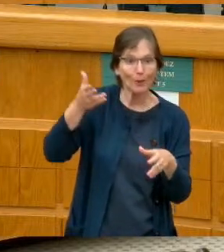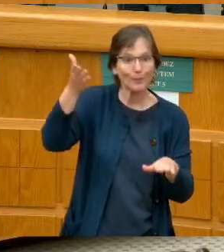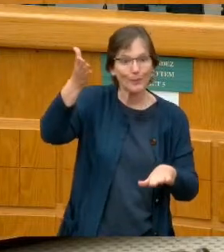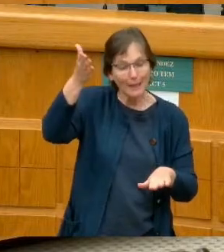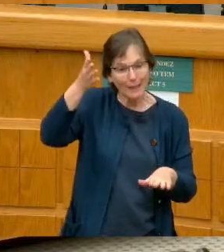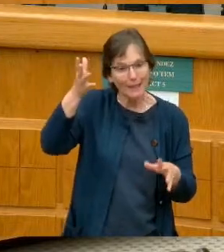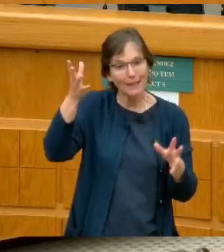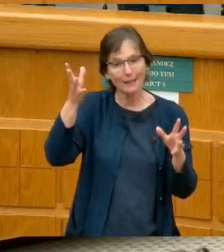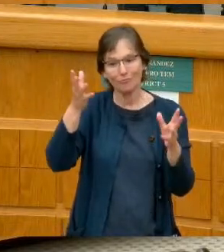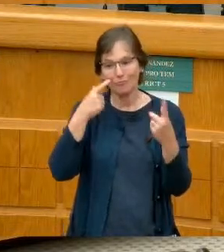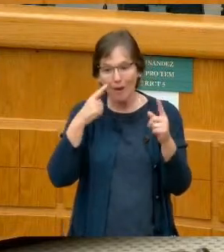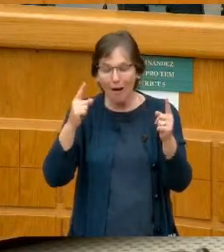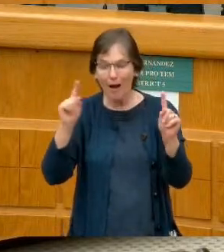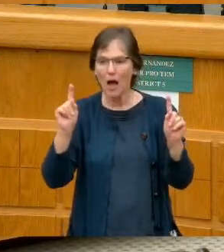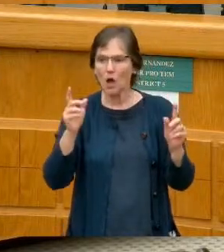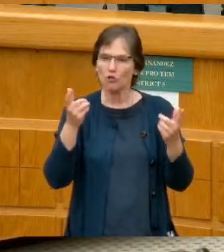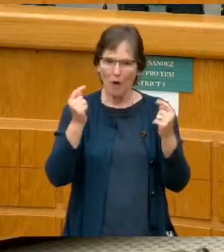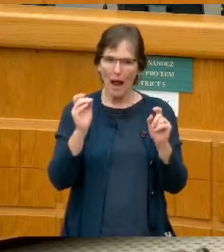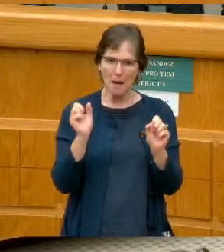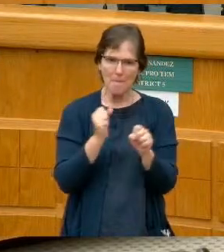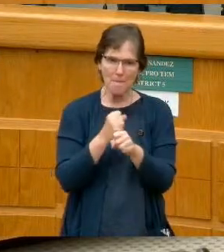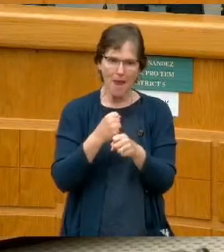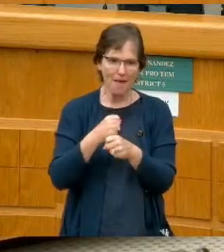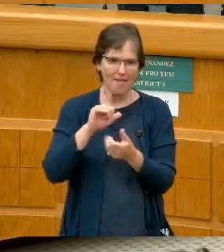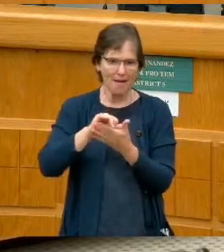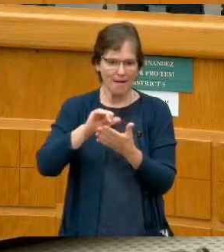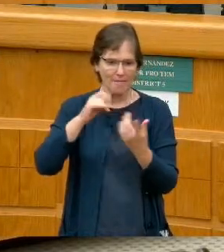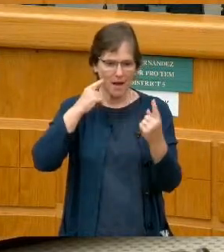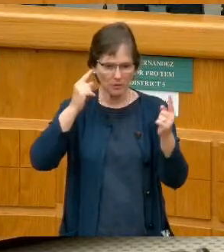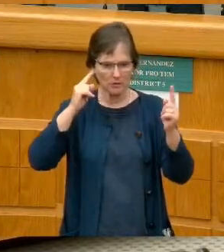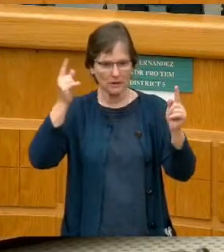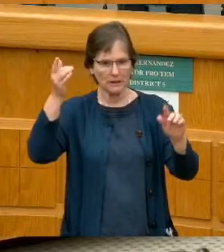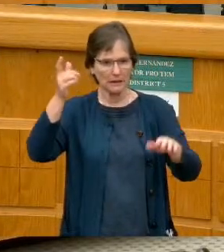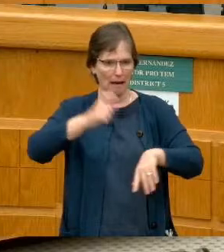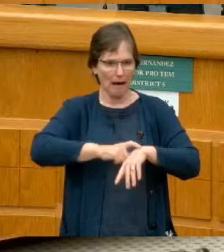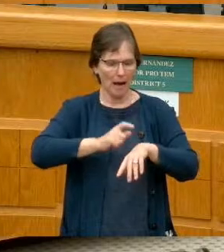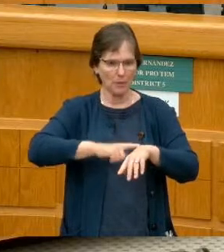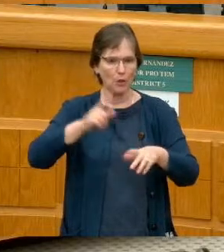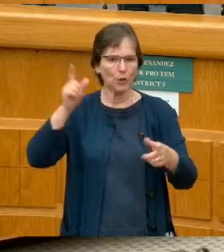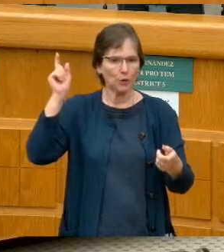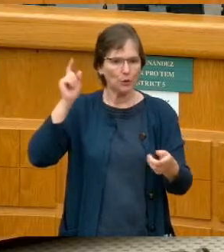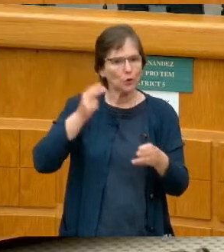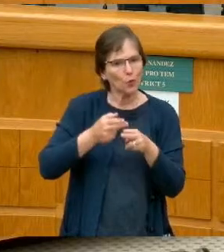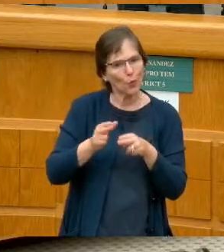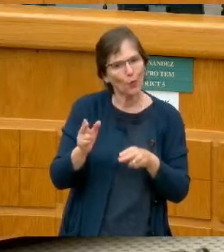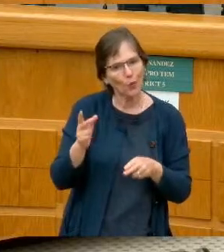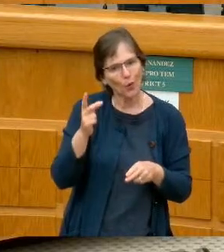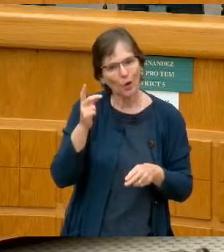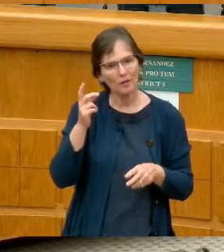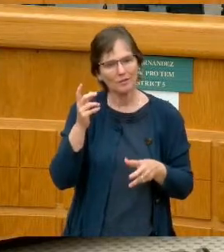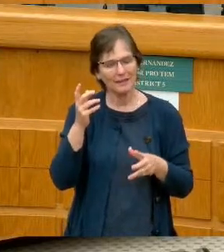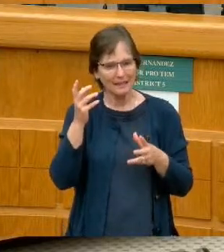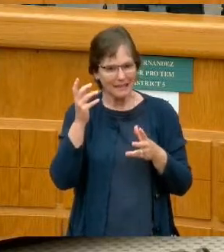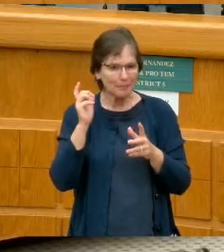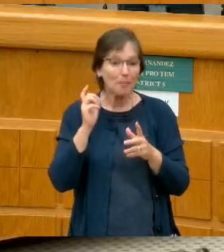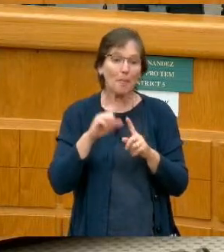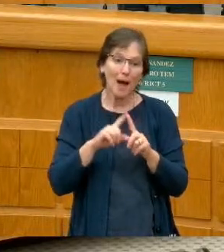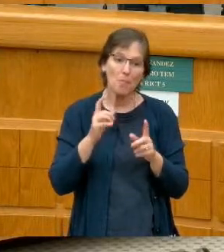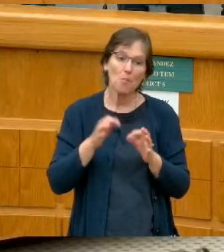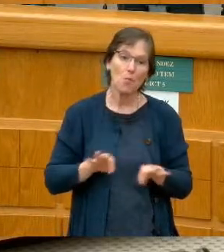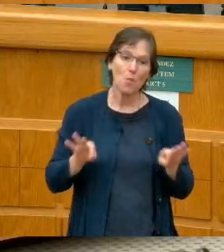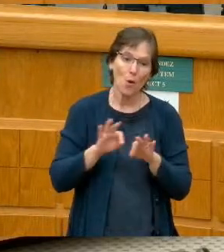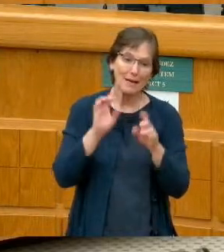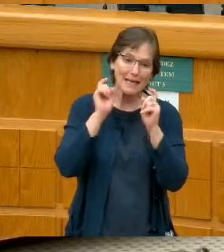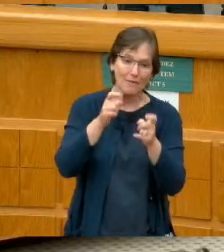brief because you're basically here to get some basic information, and that's what we want to do. So today, Peter Zanoni will be giving you